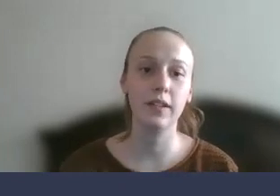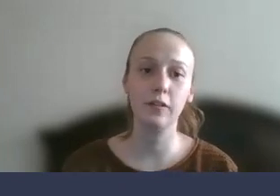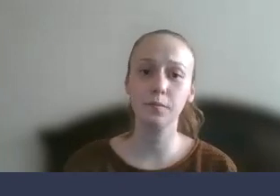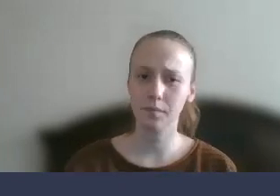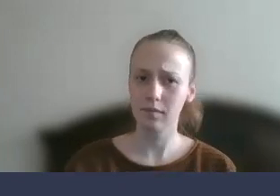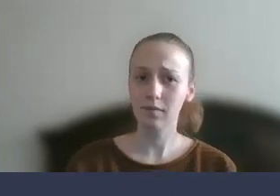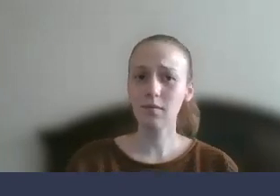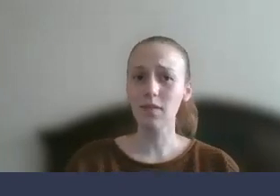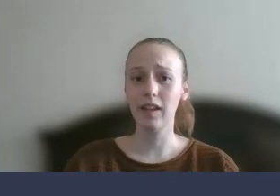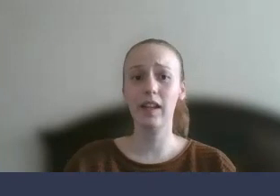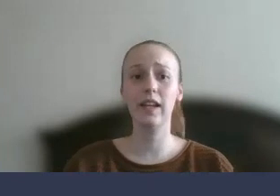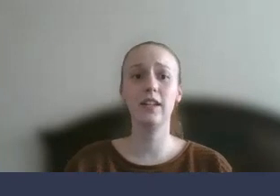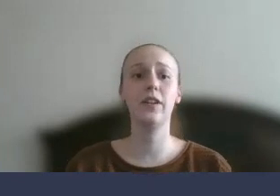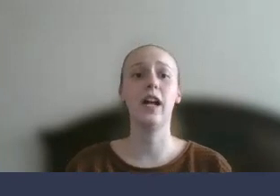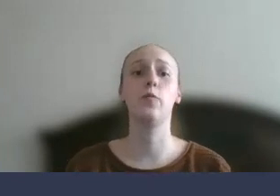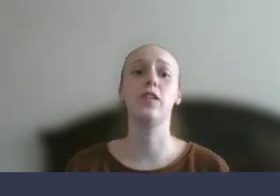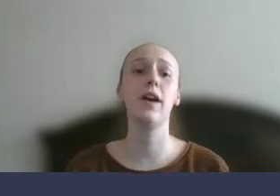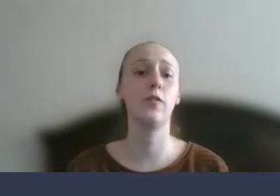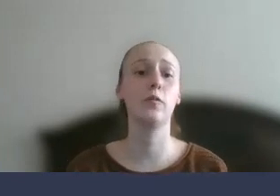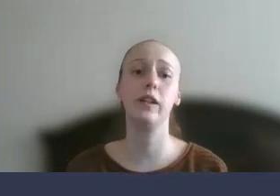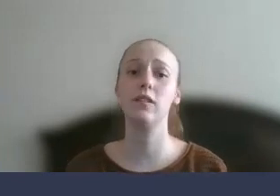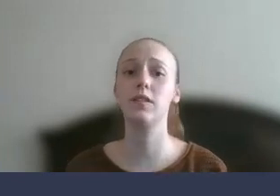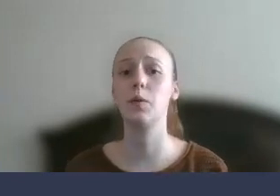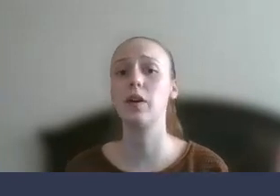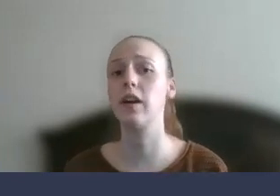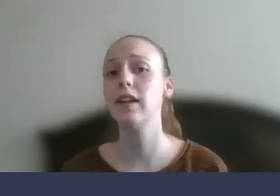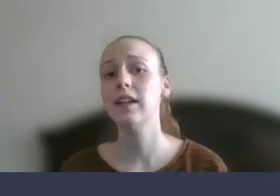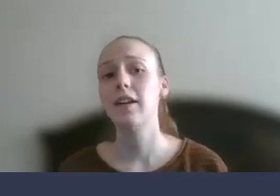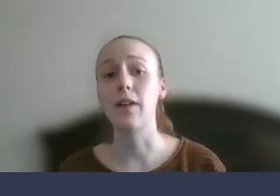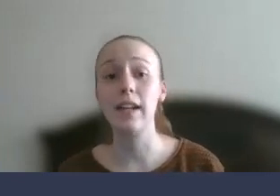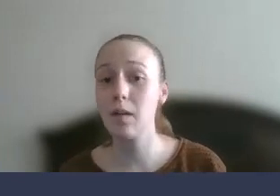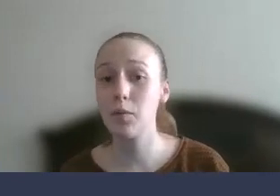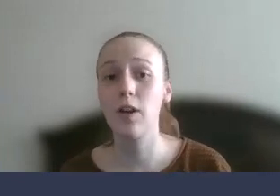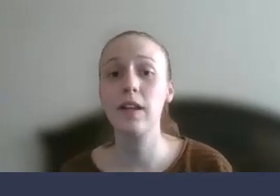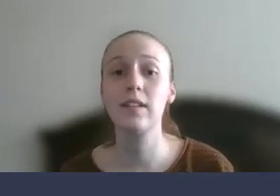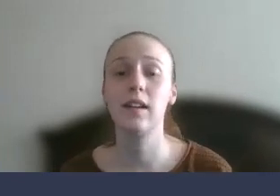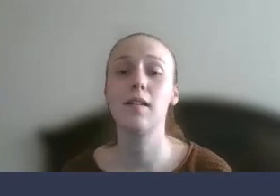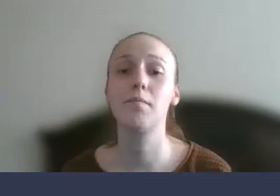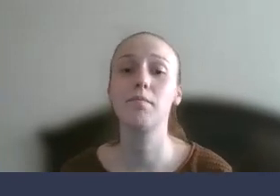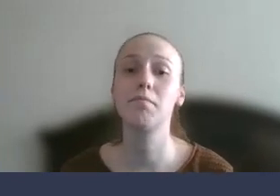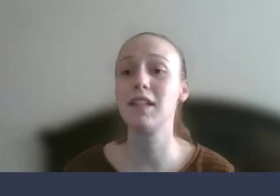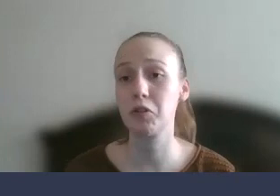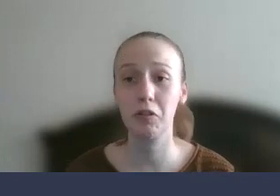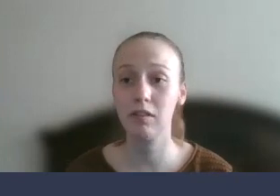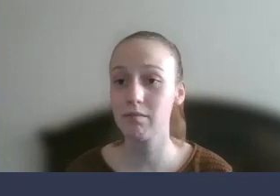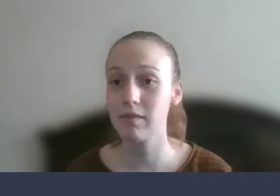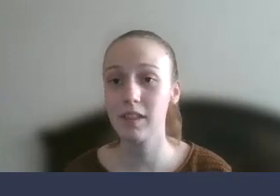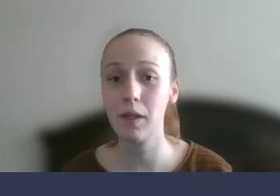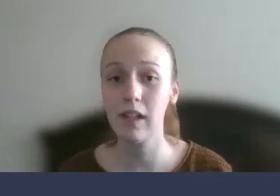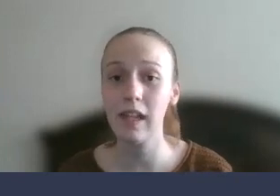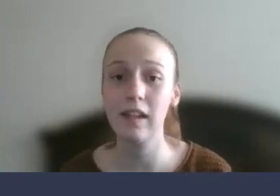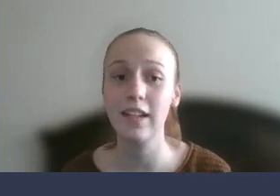they also can get different help with medical bills or finding employment,